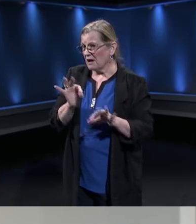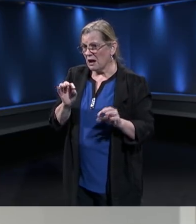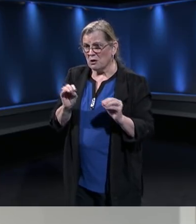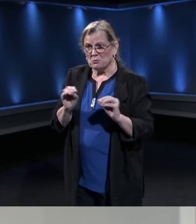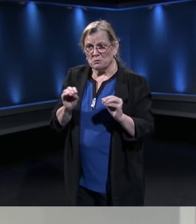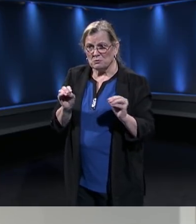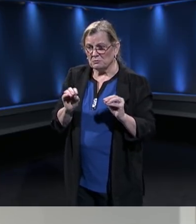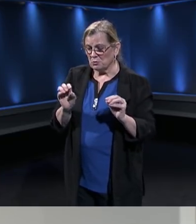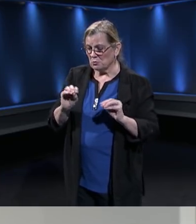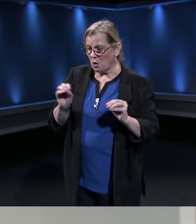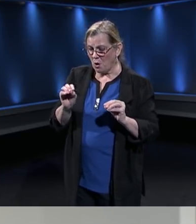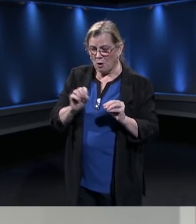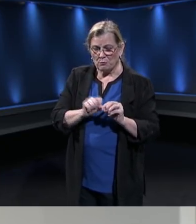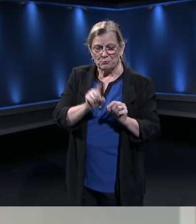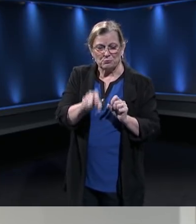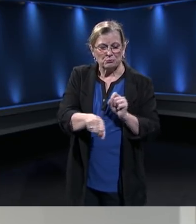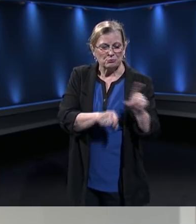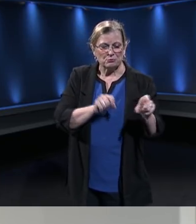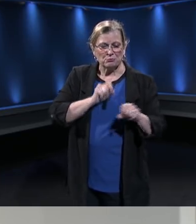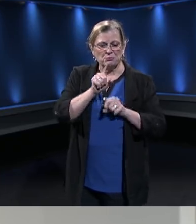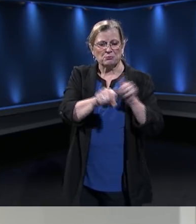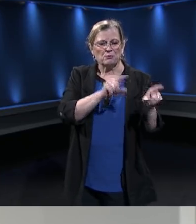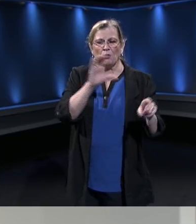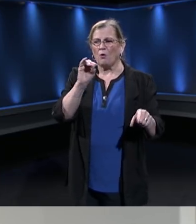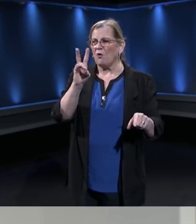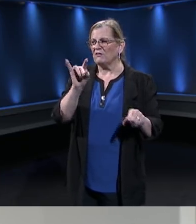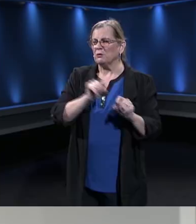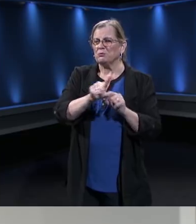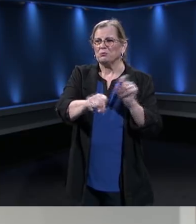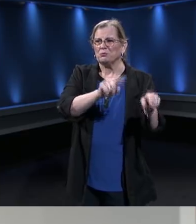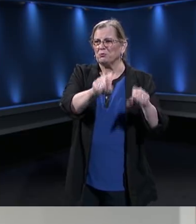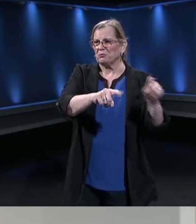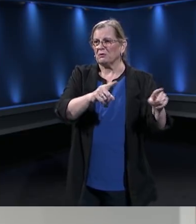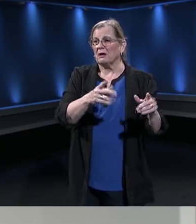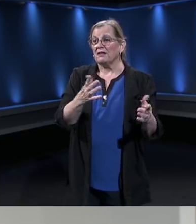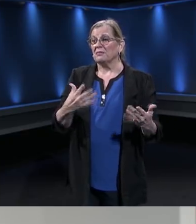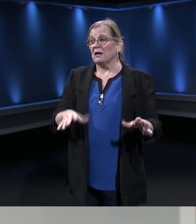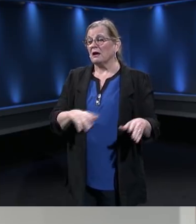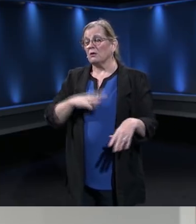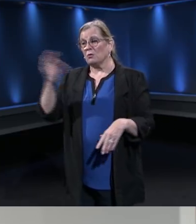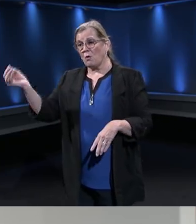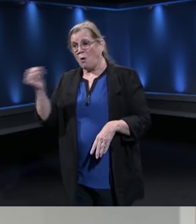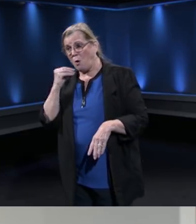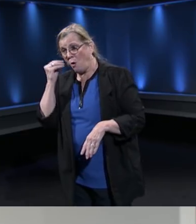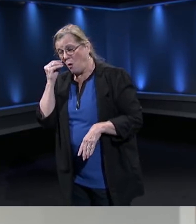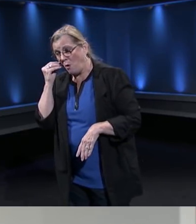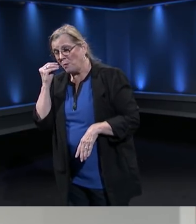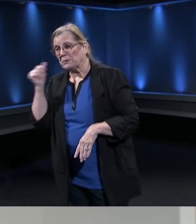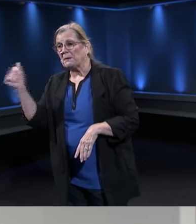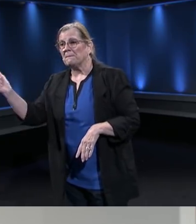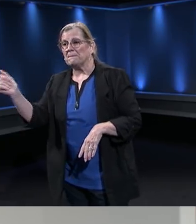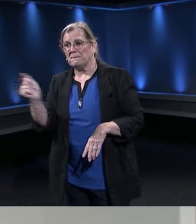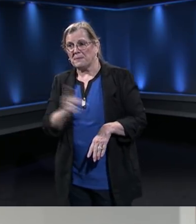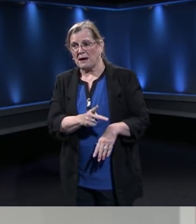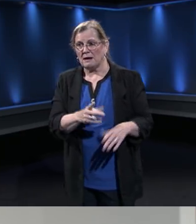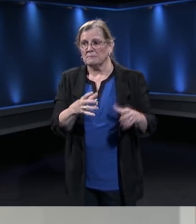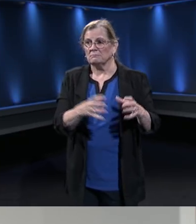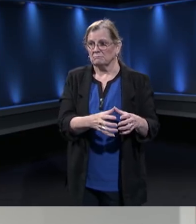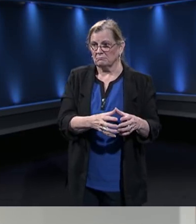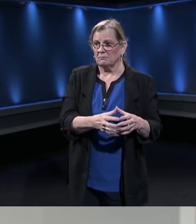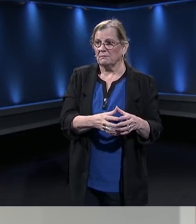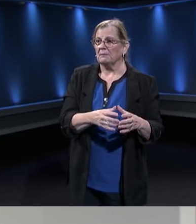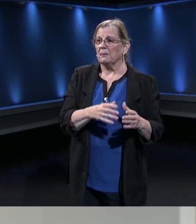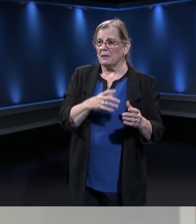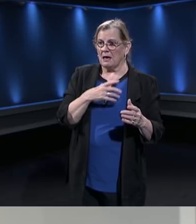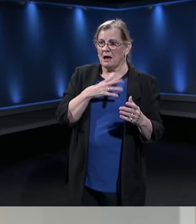school or the classroom, and may allow for a more quick return to in-person learning. But that